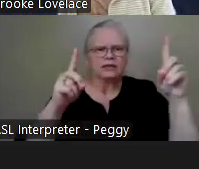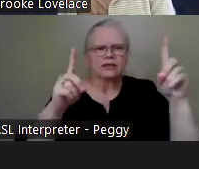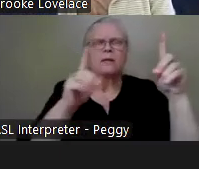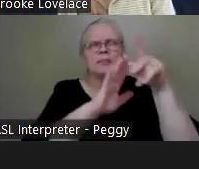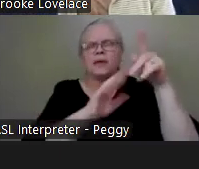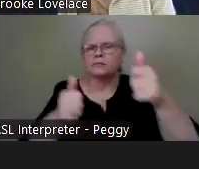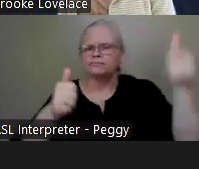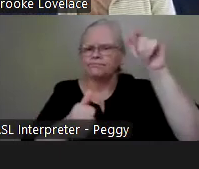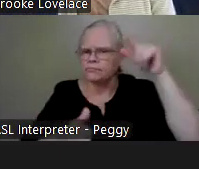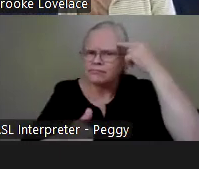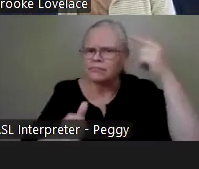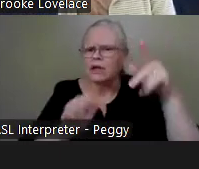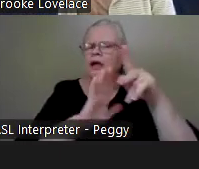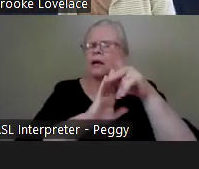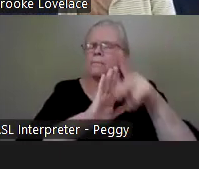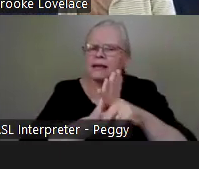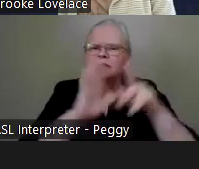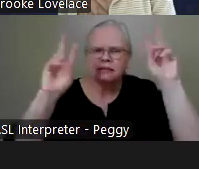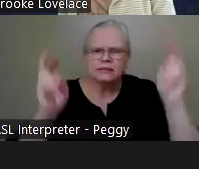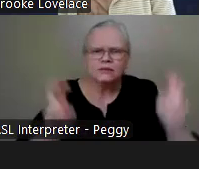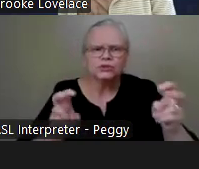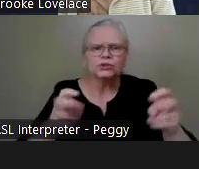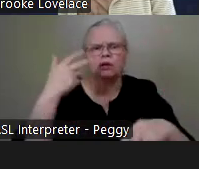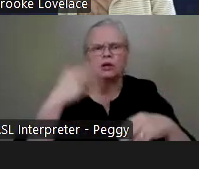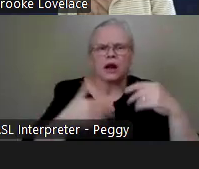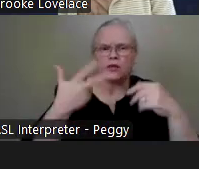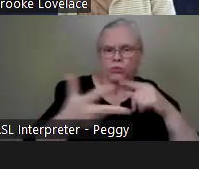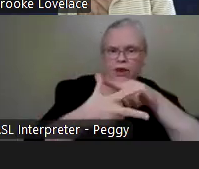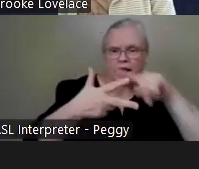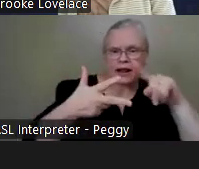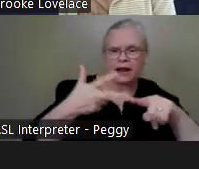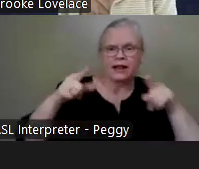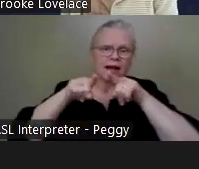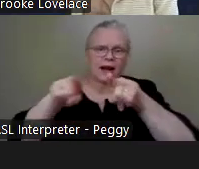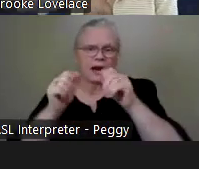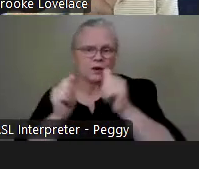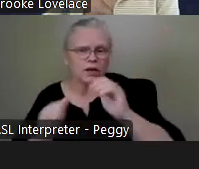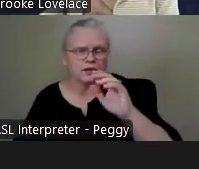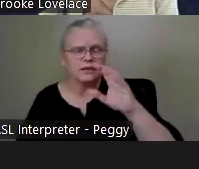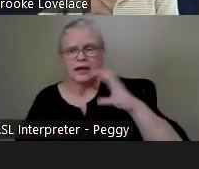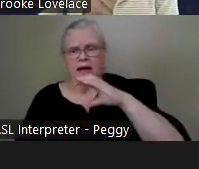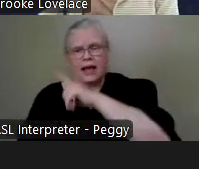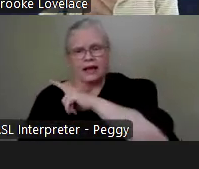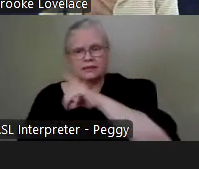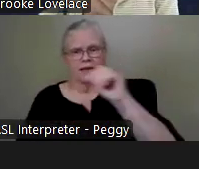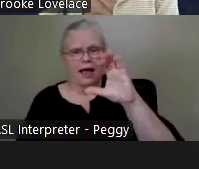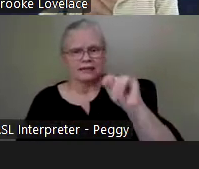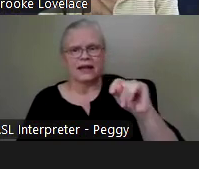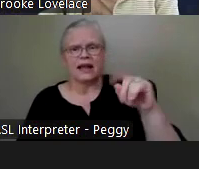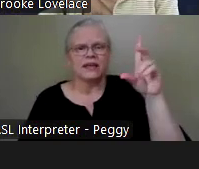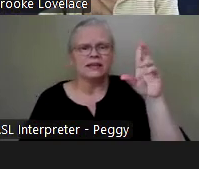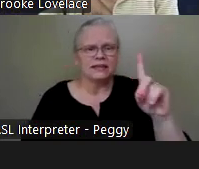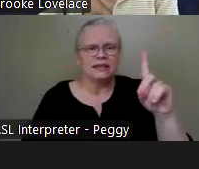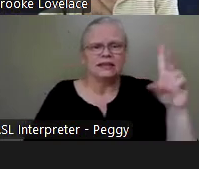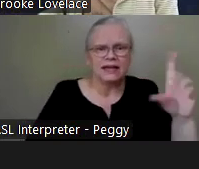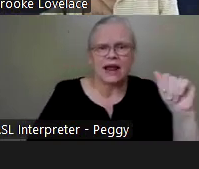each year on at least 3 policy issues or proposals that align with the council mission and the DD Act, and that are things that our family members